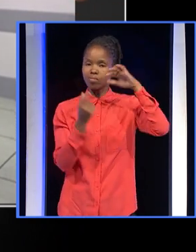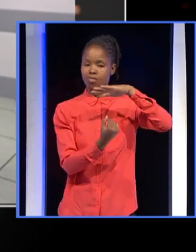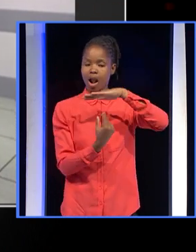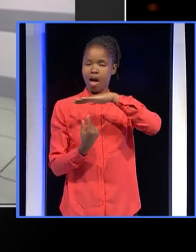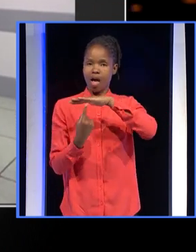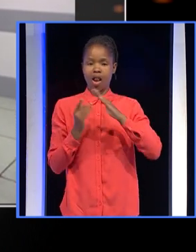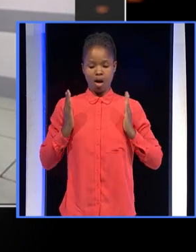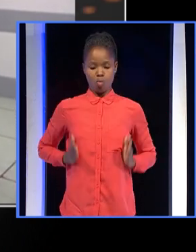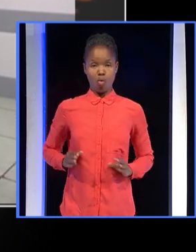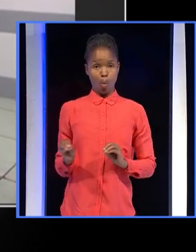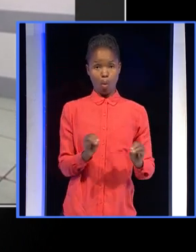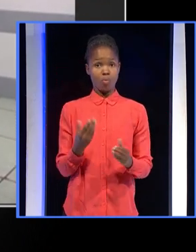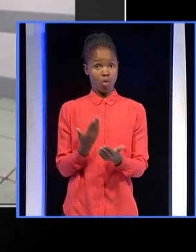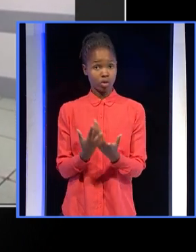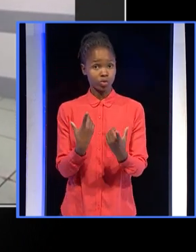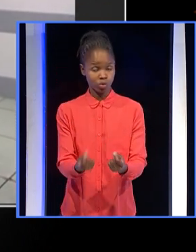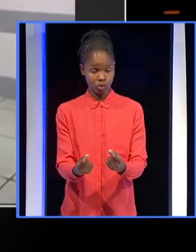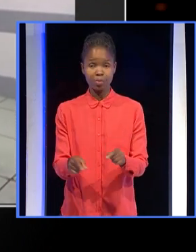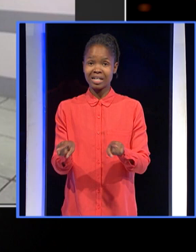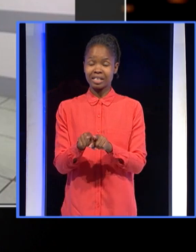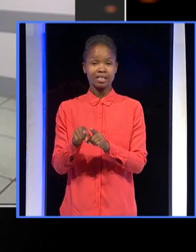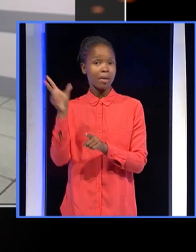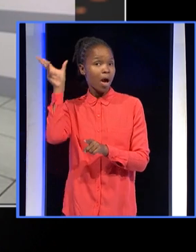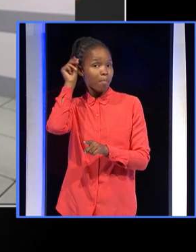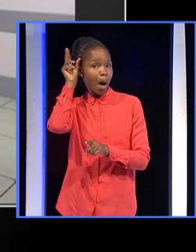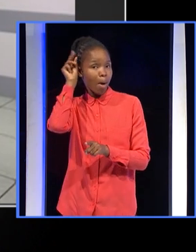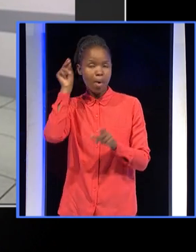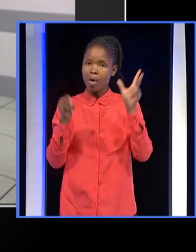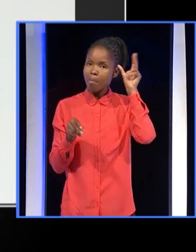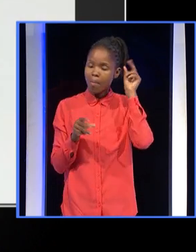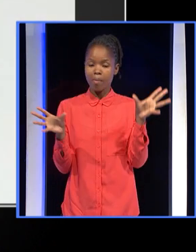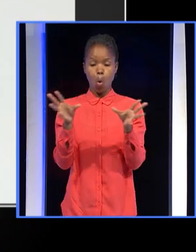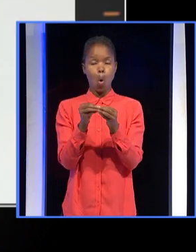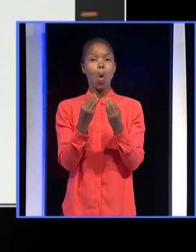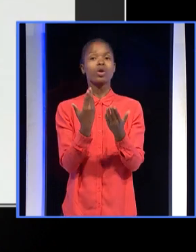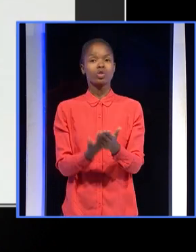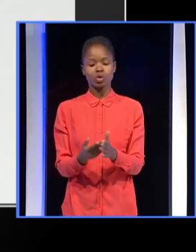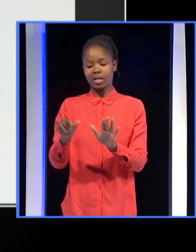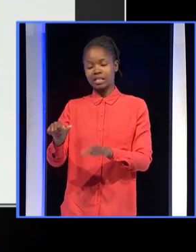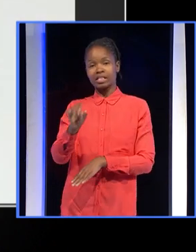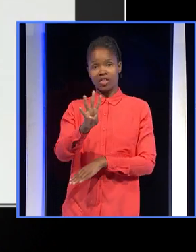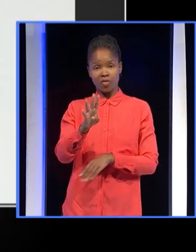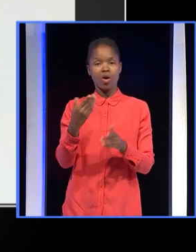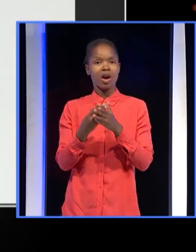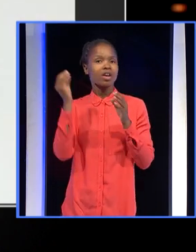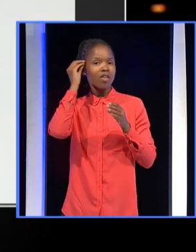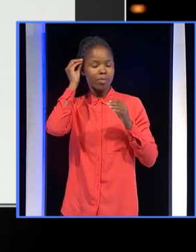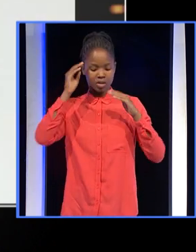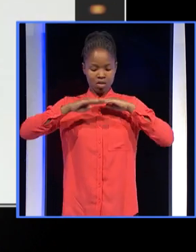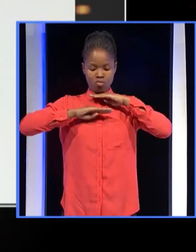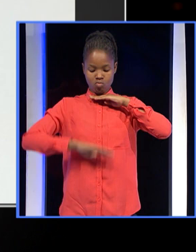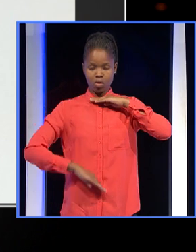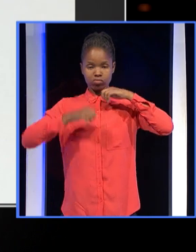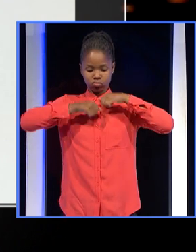function. Each recorder contained 64 electrodes which collected brain signals and transmitted them to a